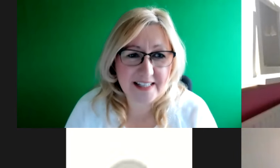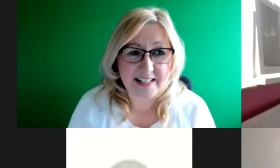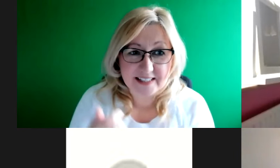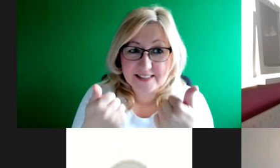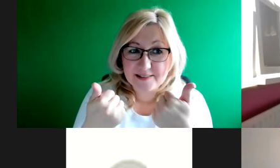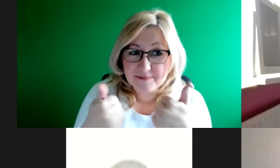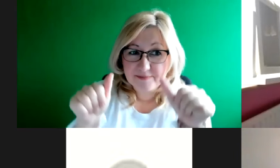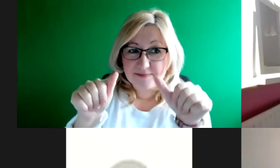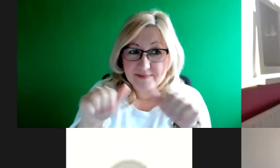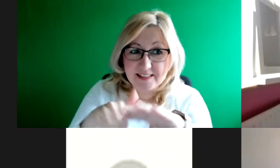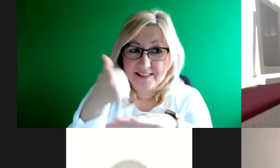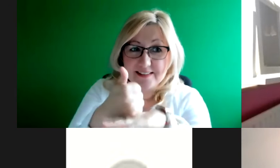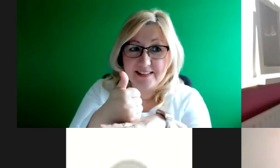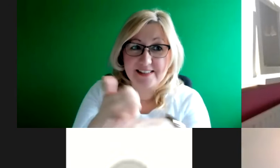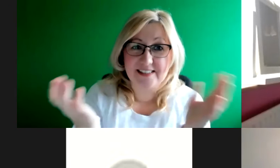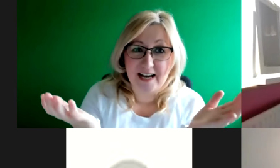is it's